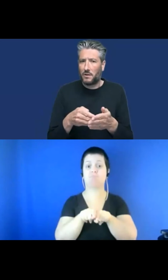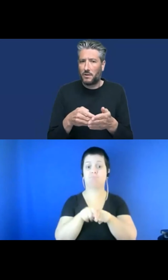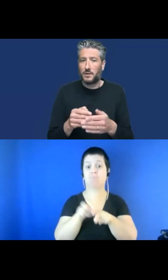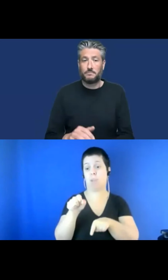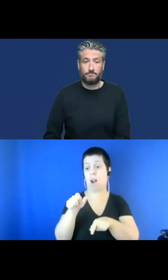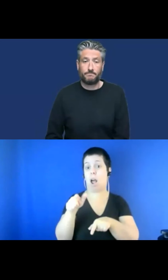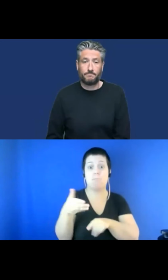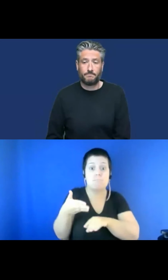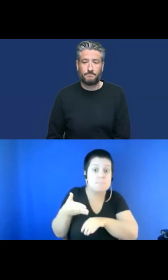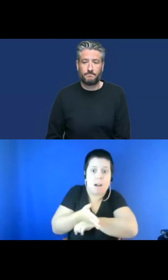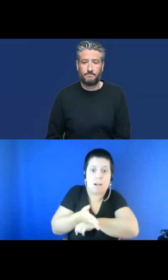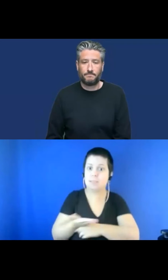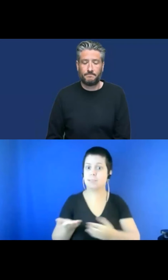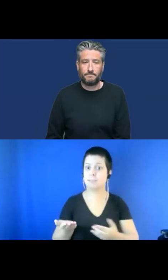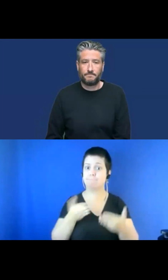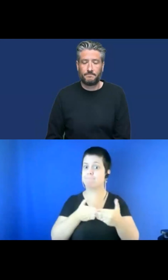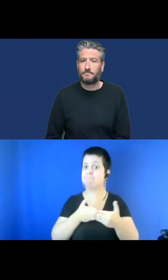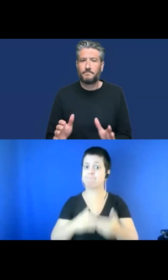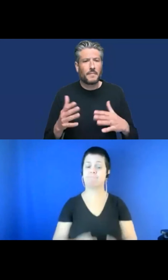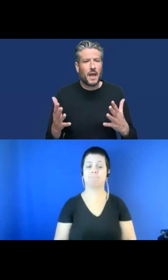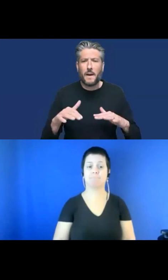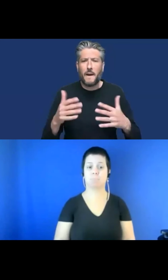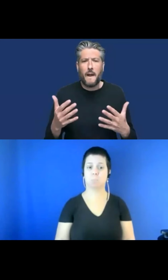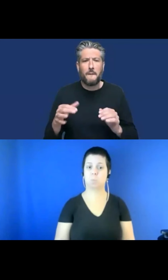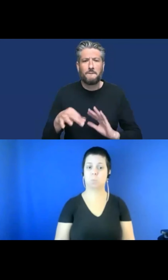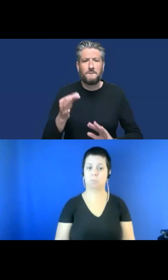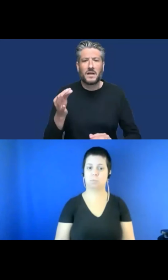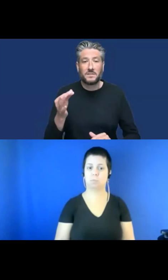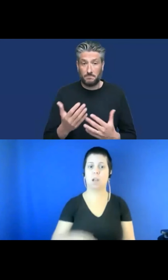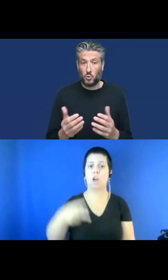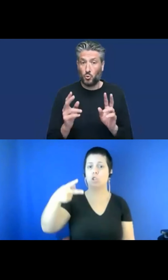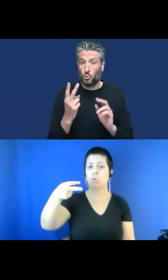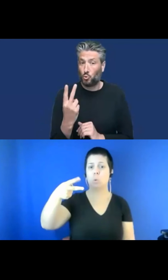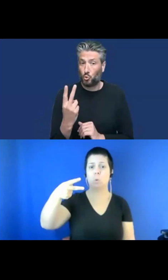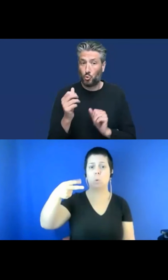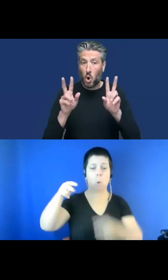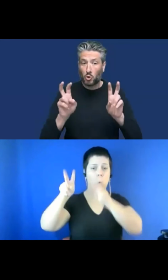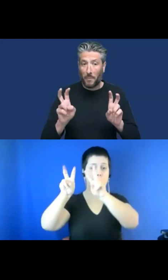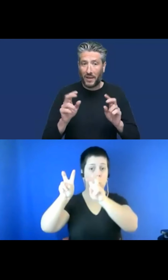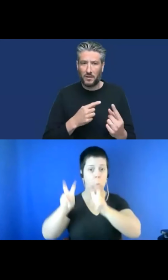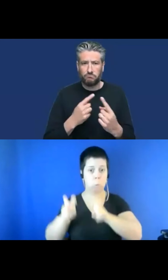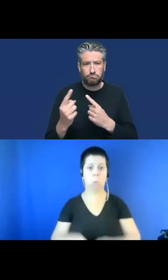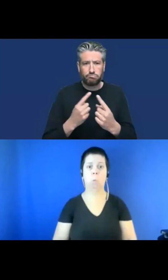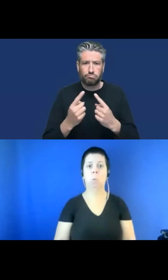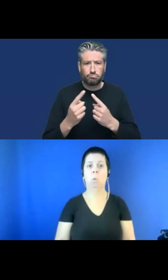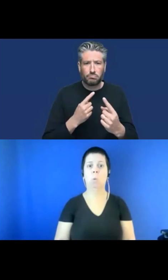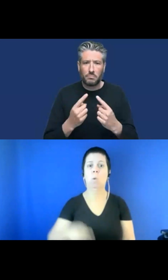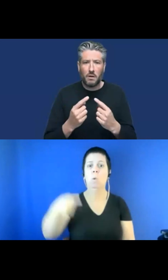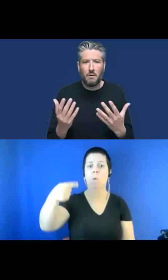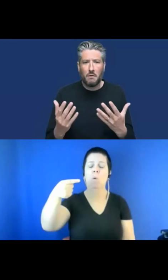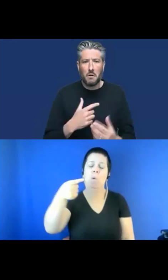participation. This came out in 2 specific topics. The first one was more related to personal